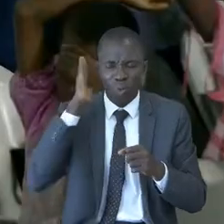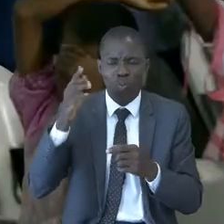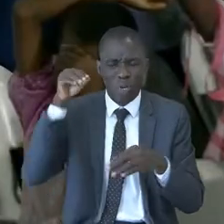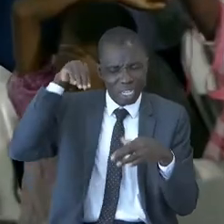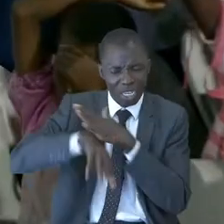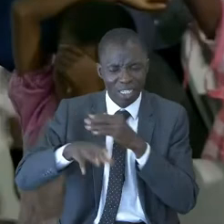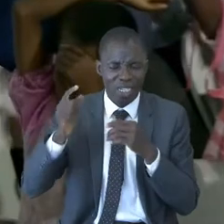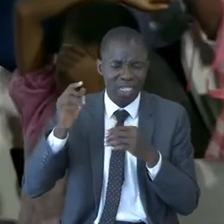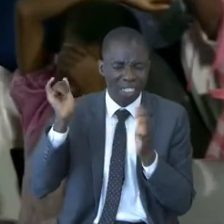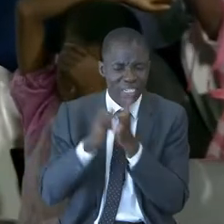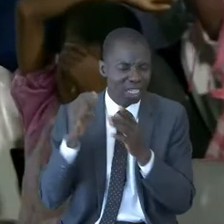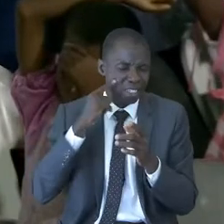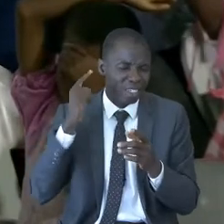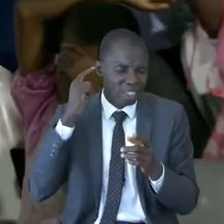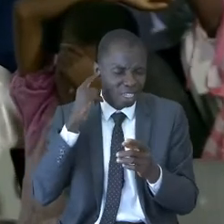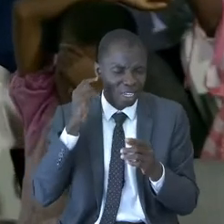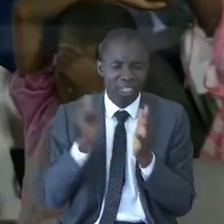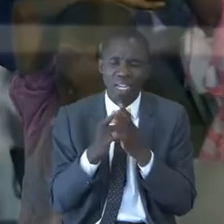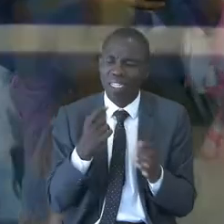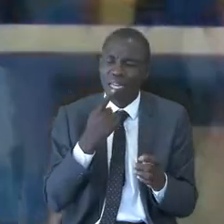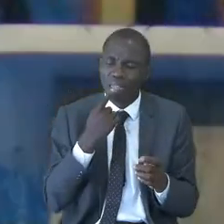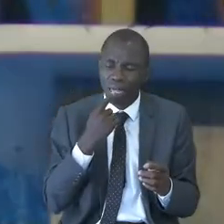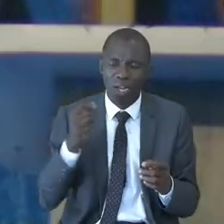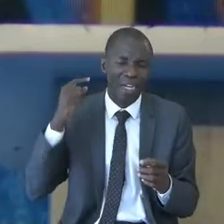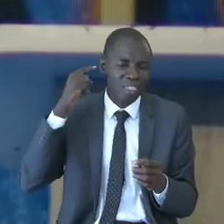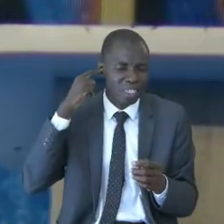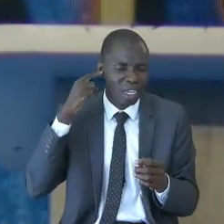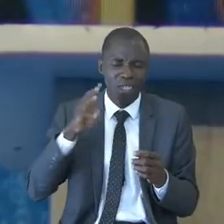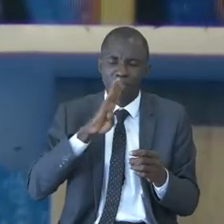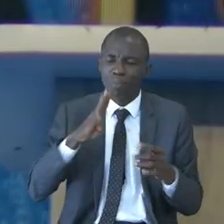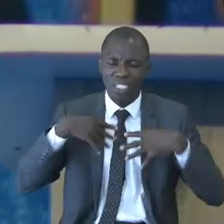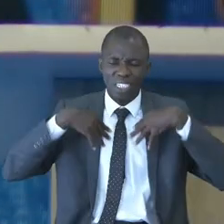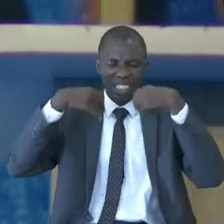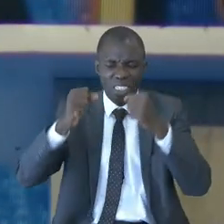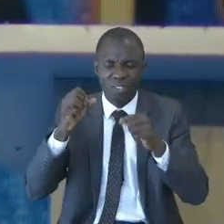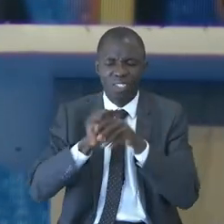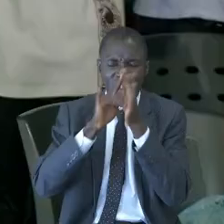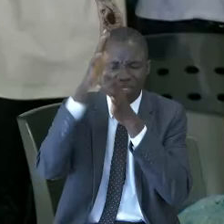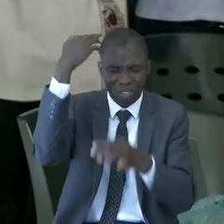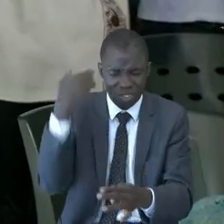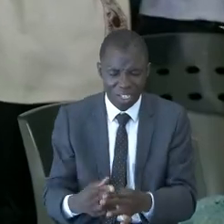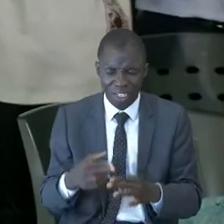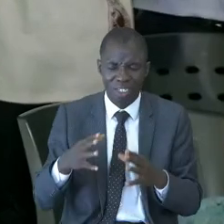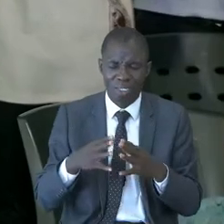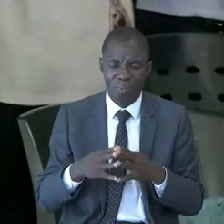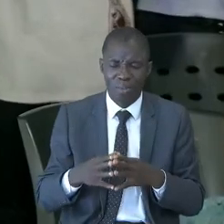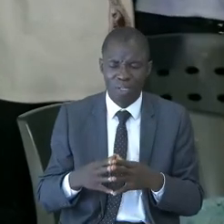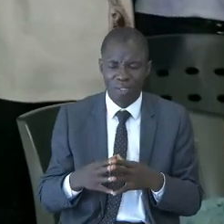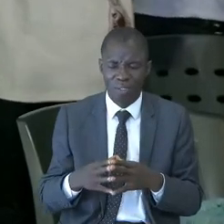ears. And that deaf tongue, that dumb tongue, be healed in Jesus' name.